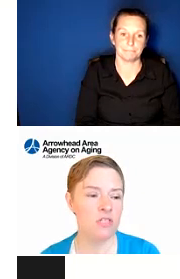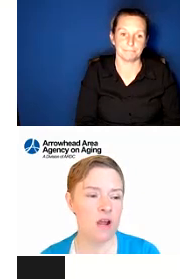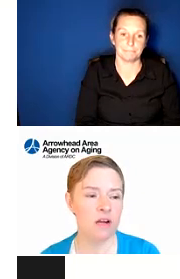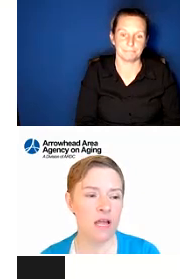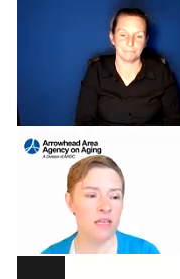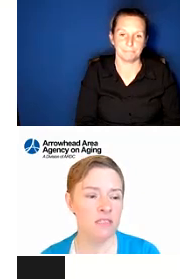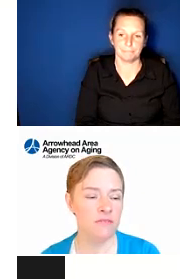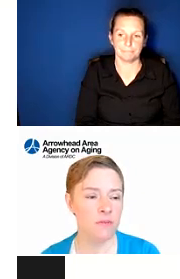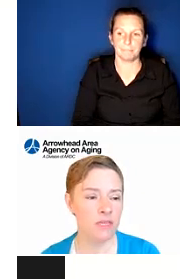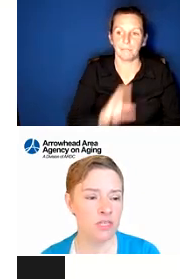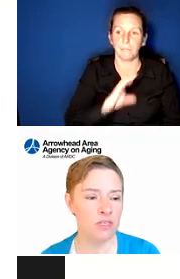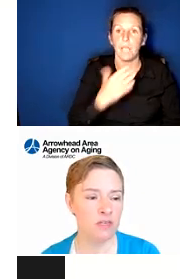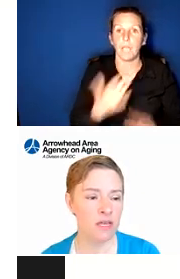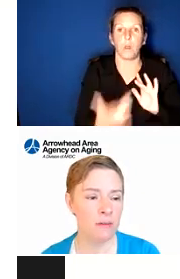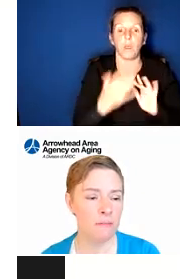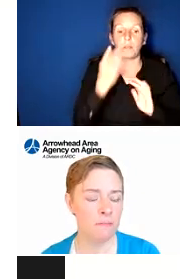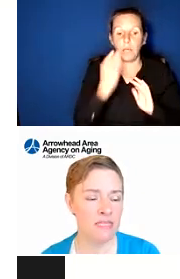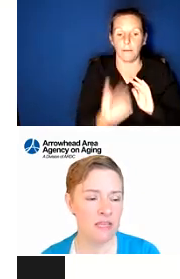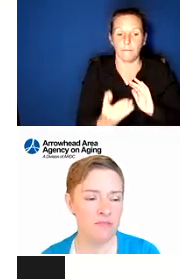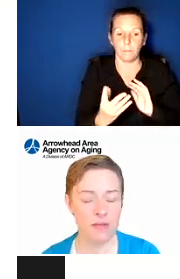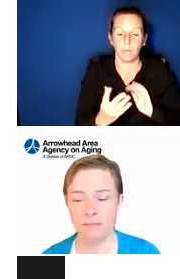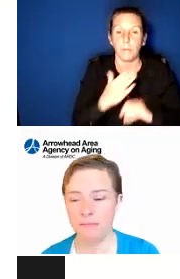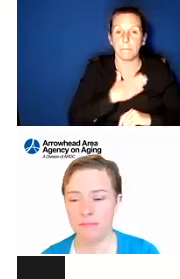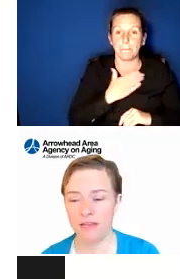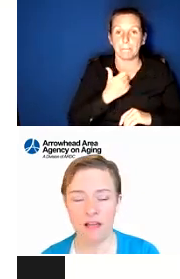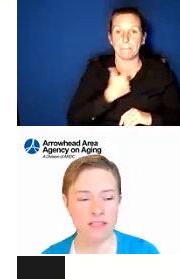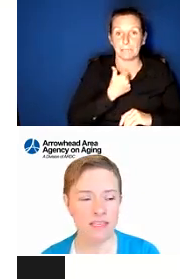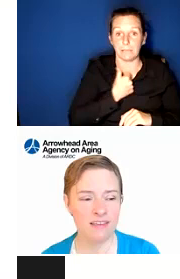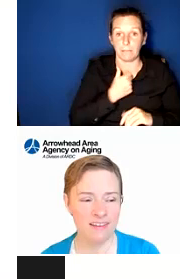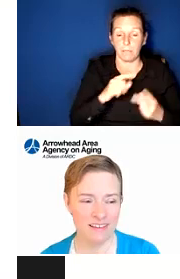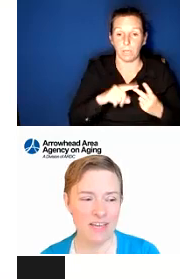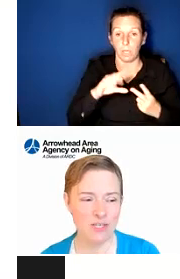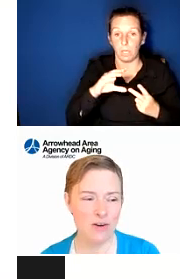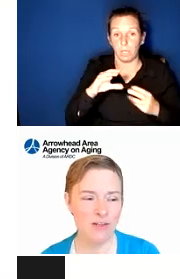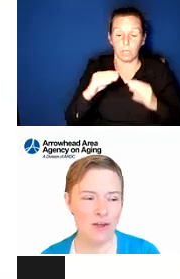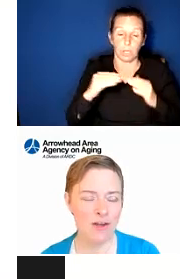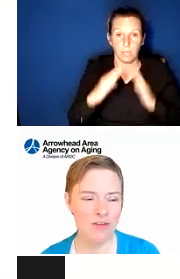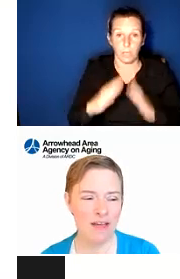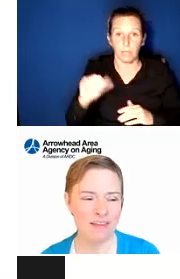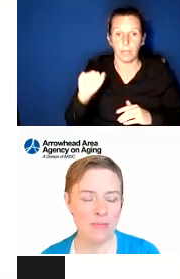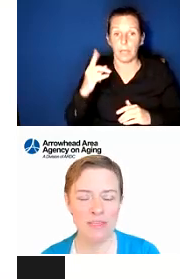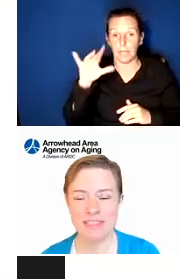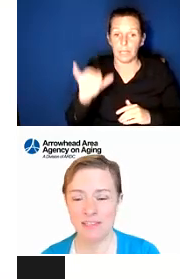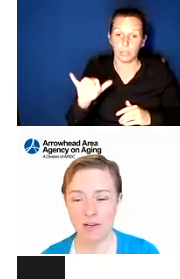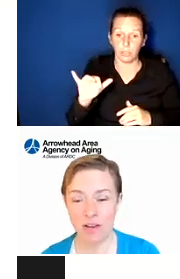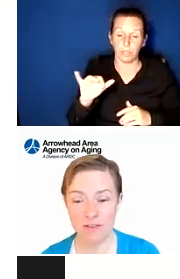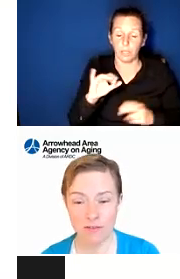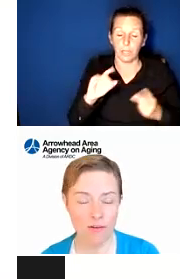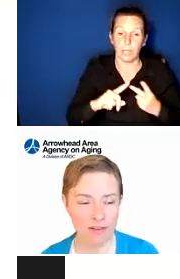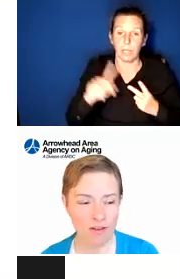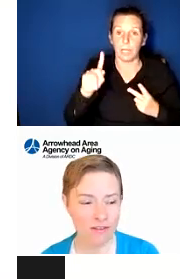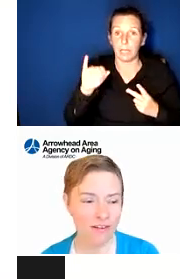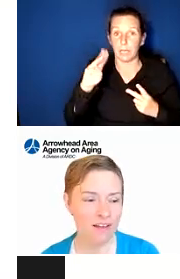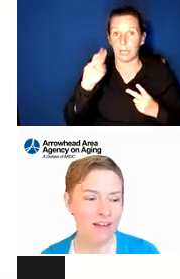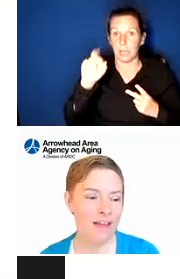So just our contact information, myself, my colleague, Ashley Craiglow, and Kimberly Scanlon is also